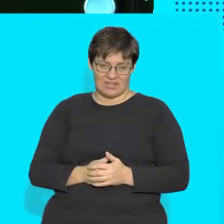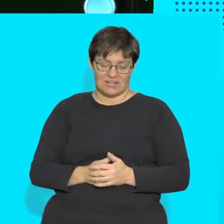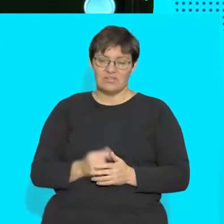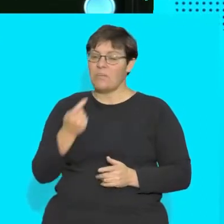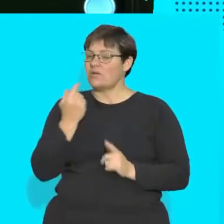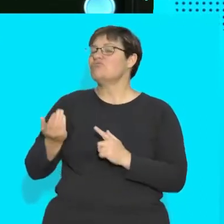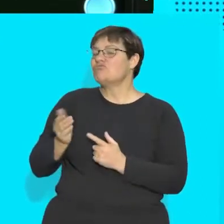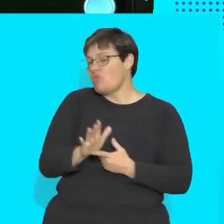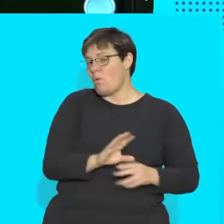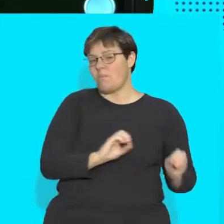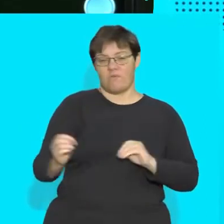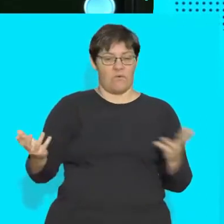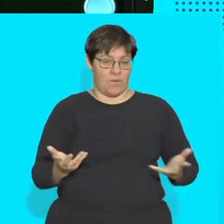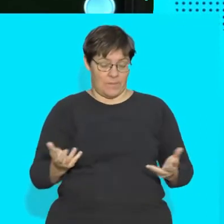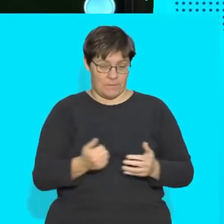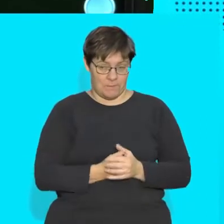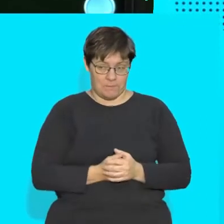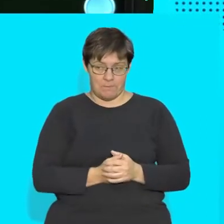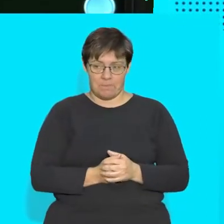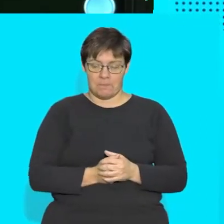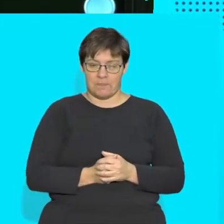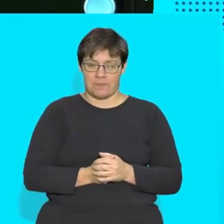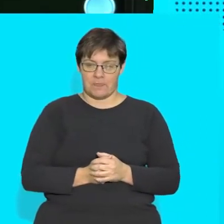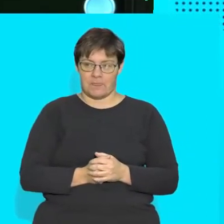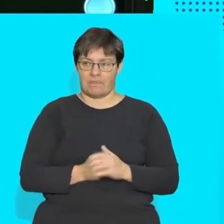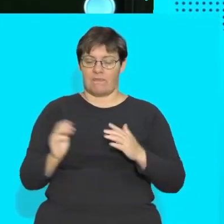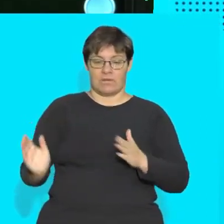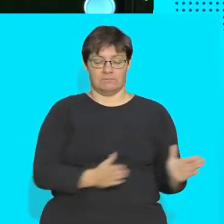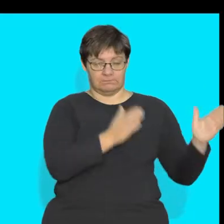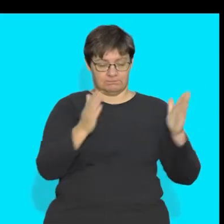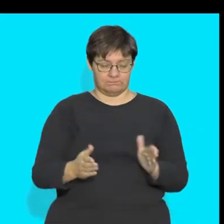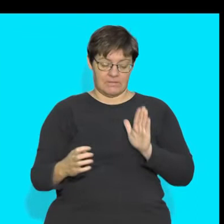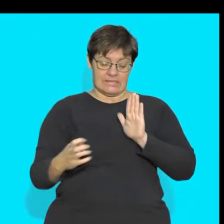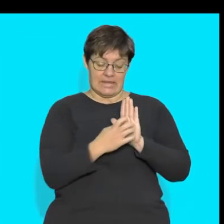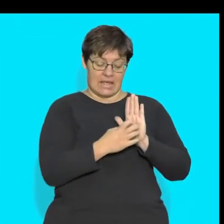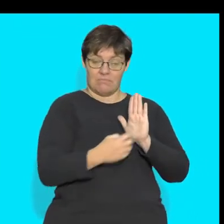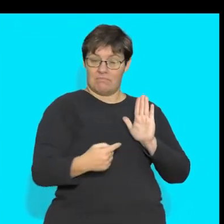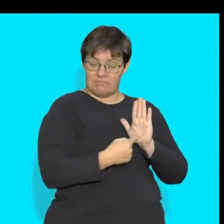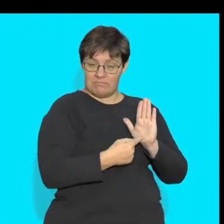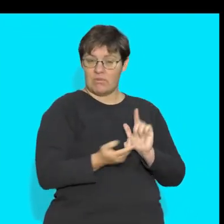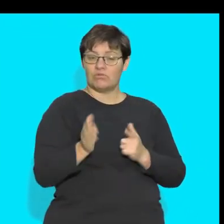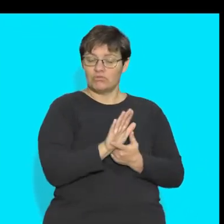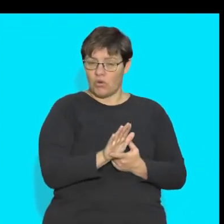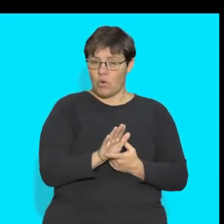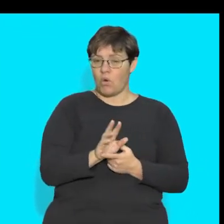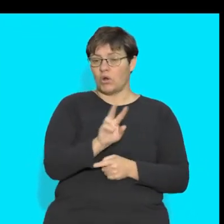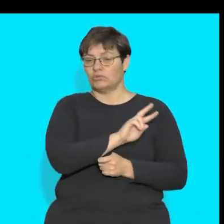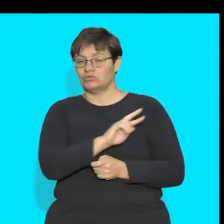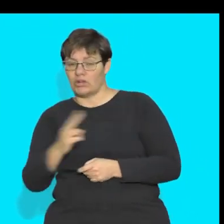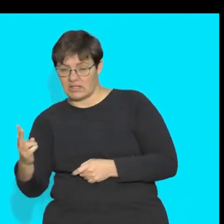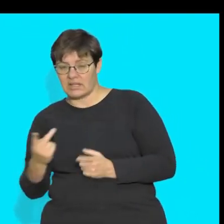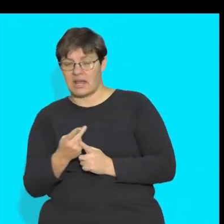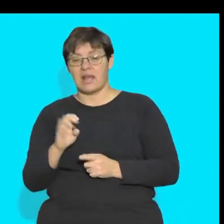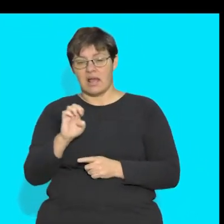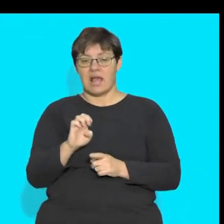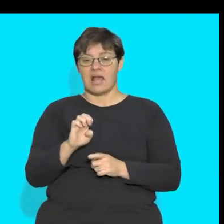which direction they're moving in. Okay, so the diagram below shows some transitions of